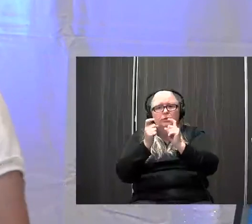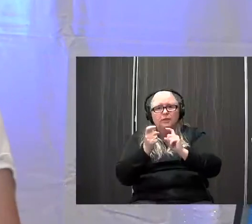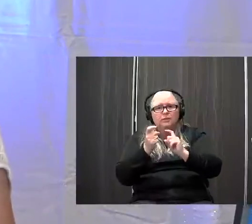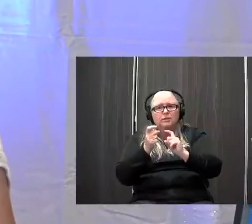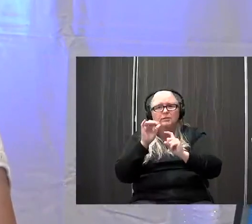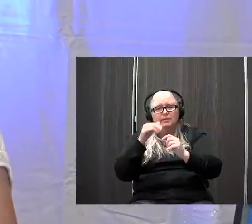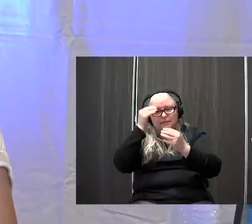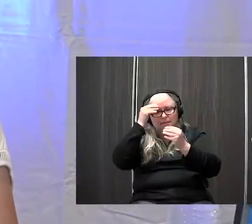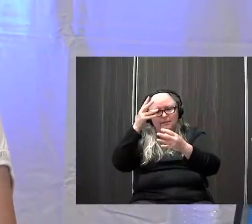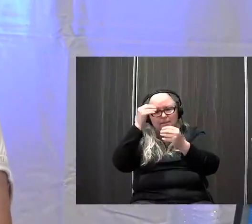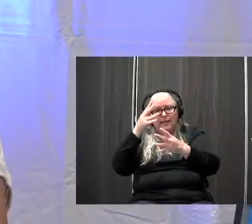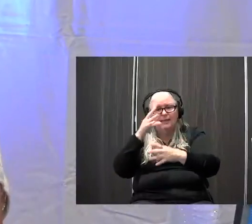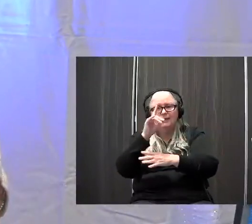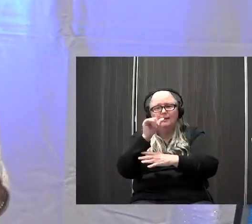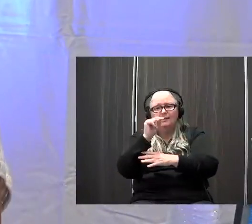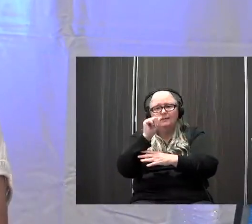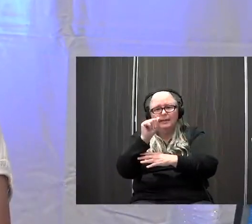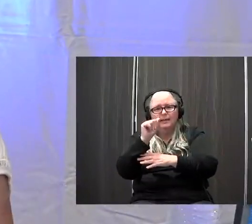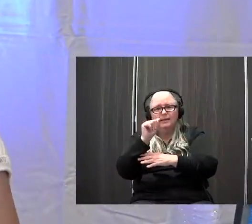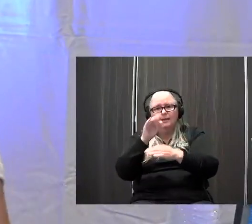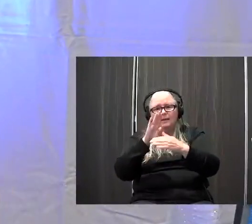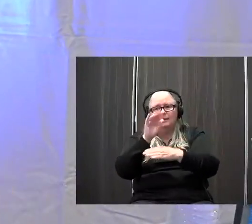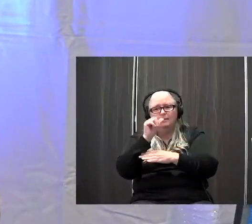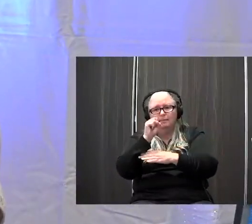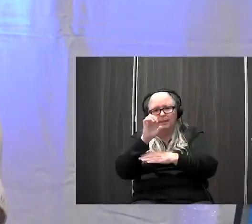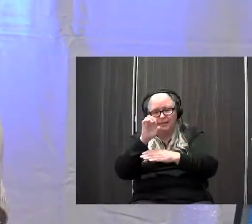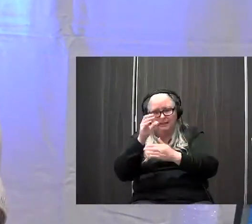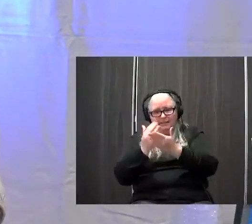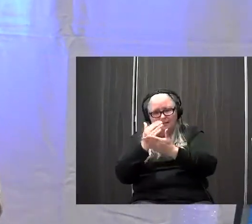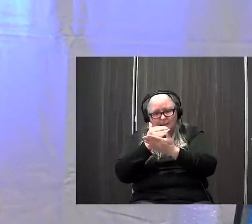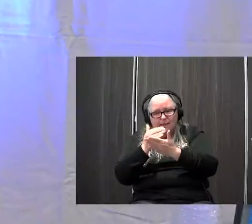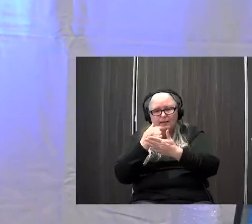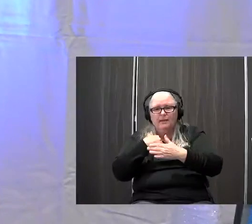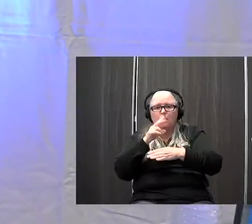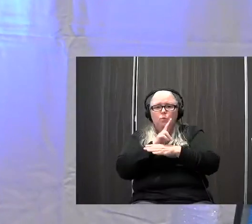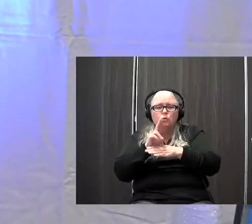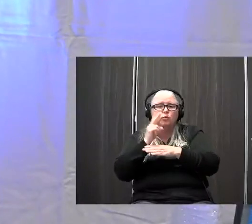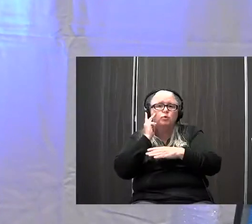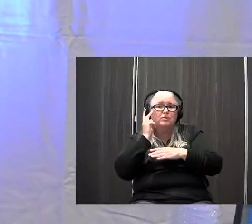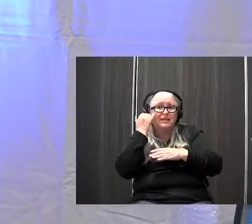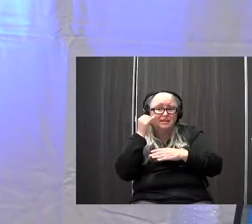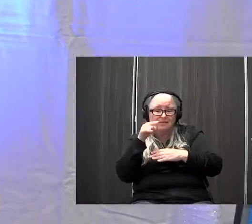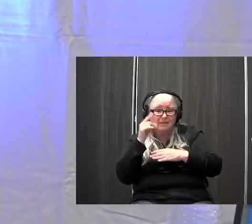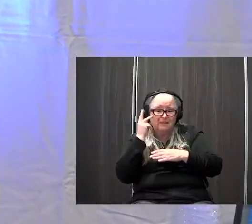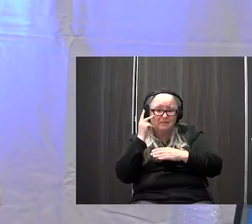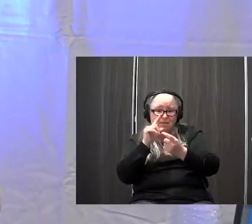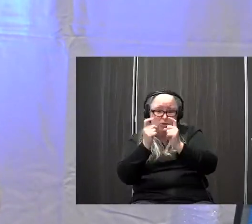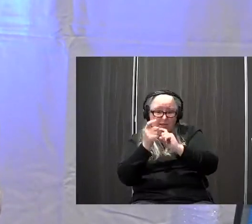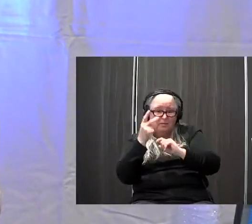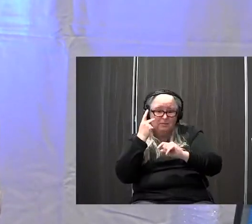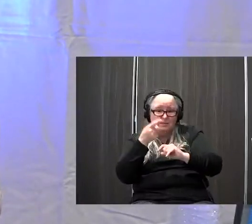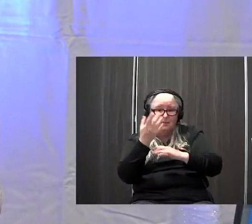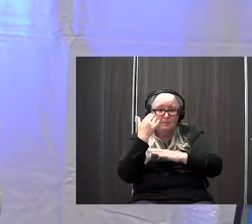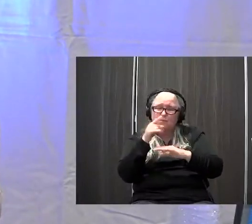databases on the internet, I don't know, that I would use to see if the change has been seen before. But that one's kind of hard